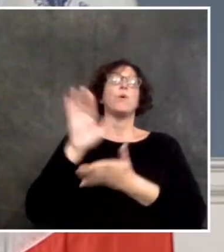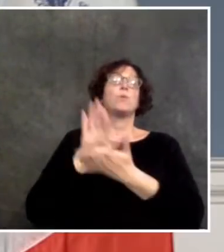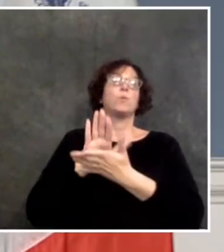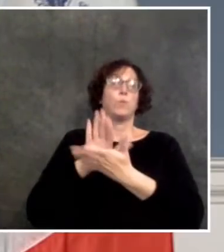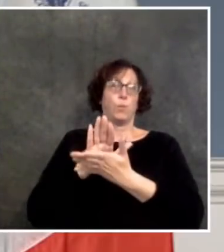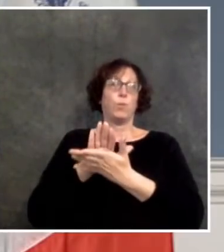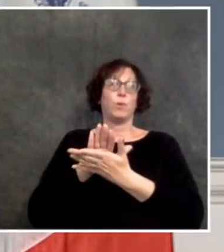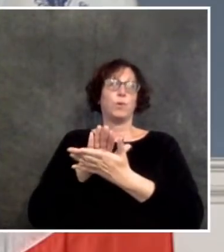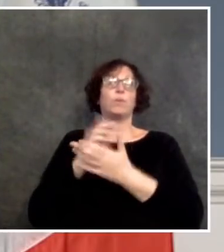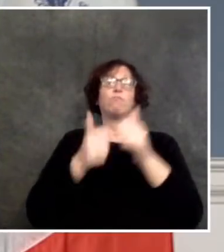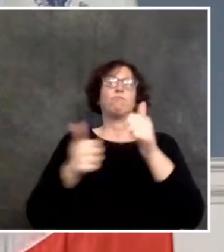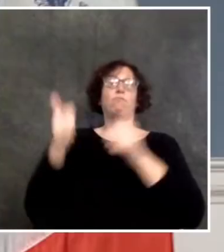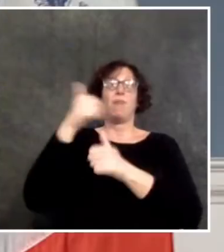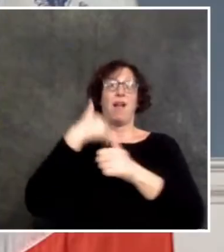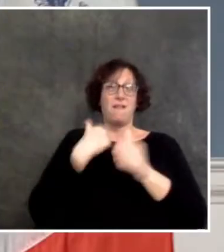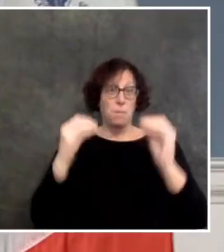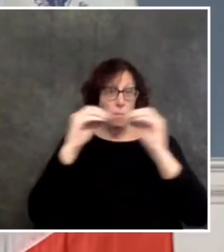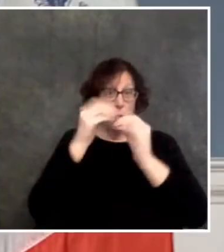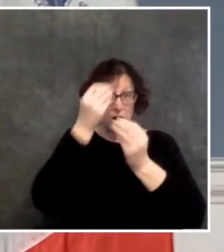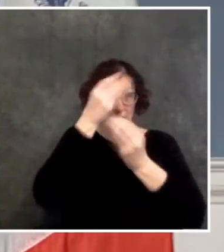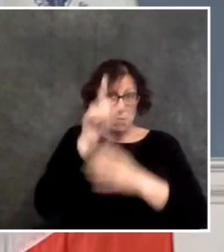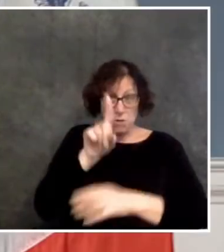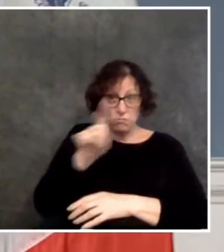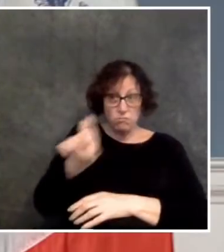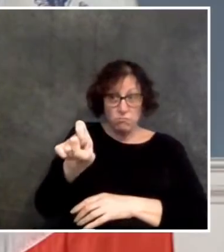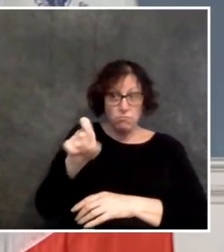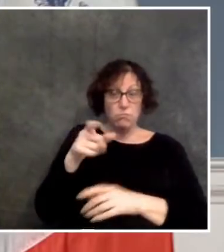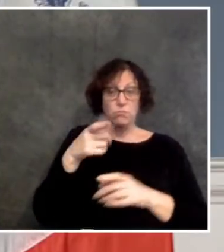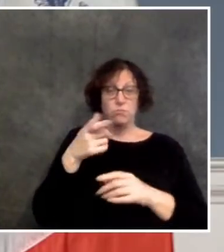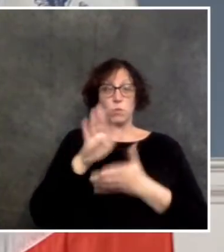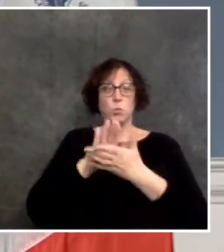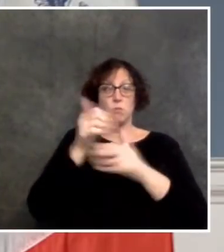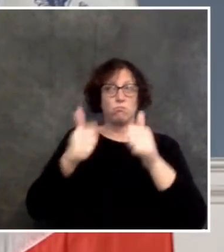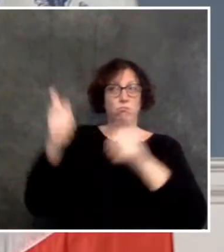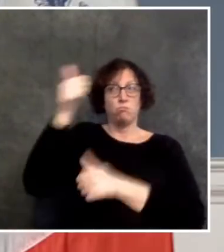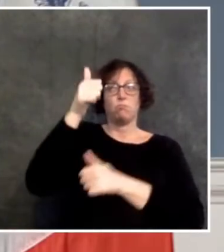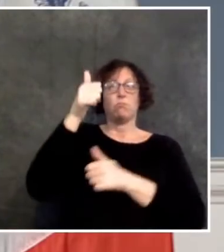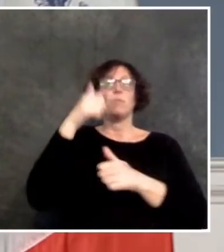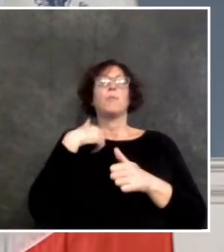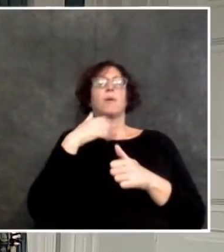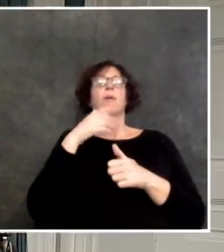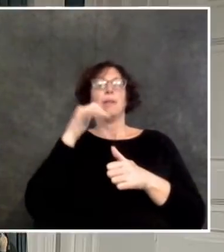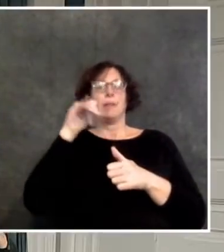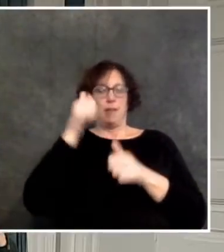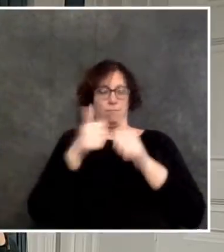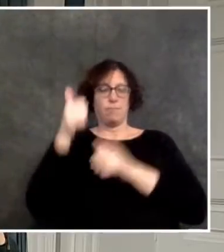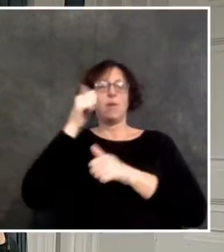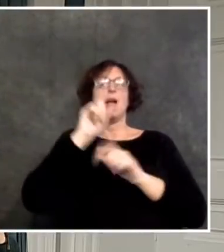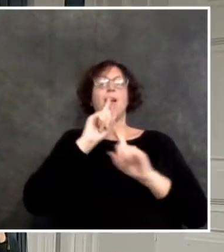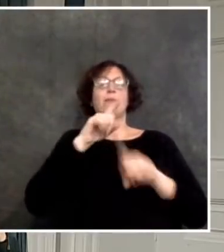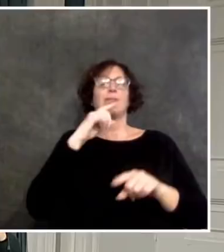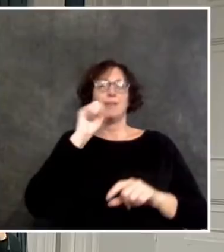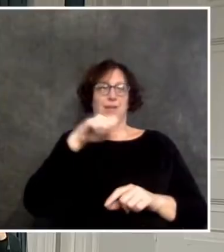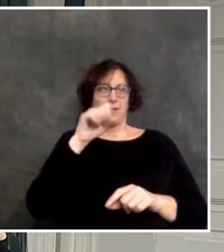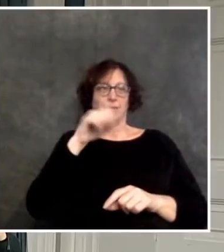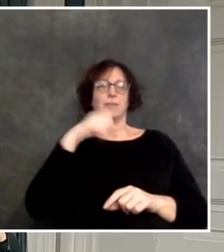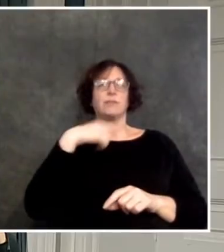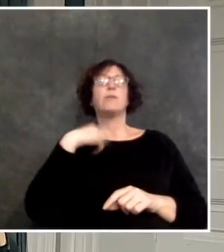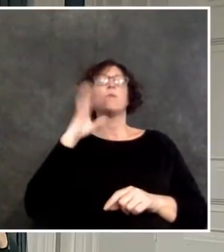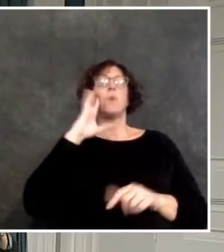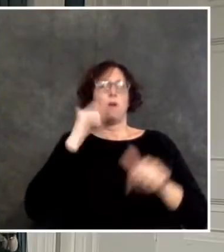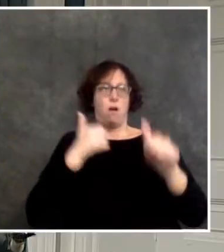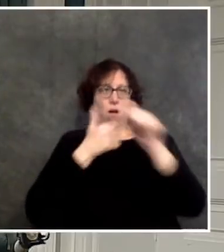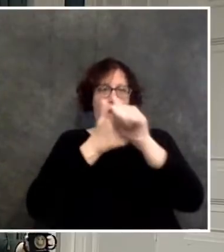website for sure. Chancellor, you want to add? Yes, Mr. Mayor, thank you. So we will update the website. This is obviously